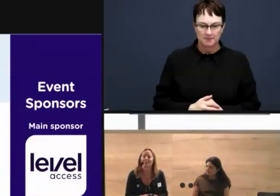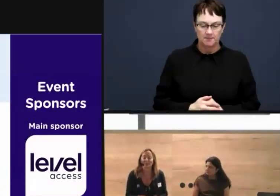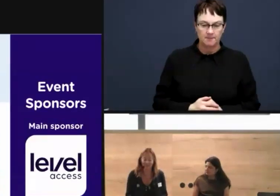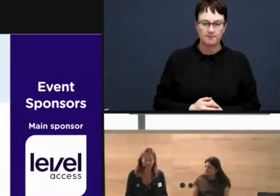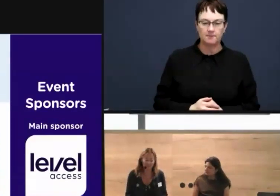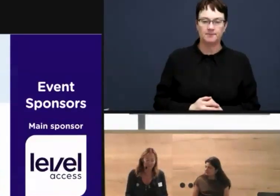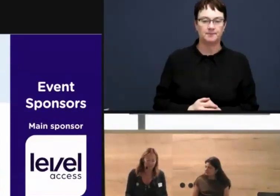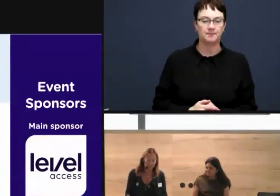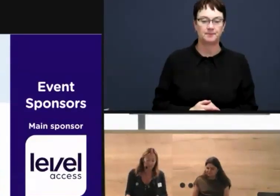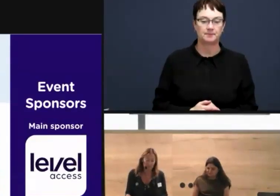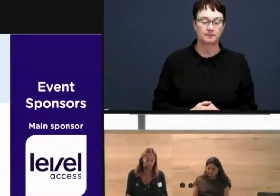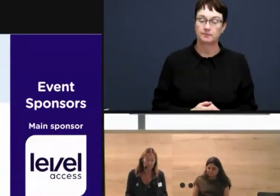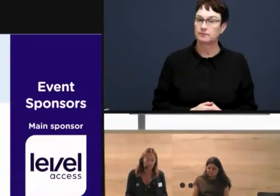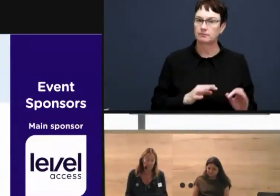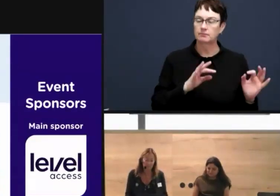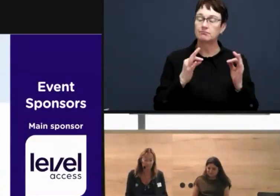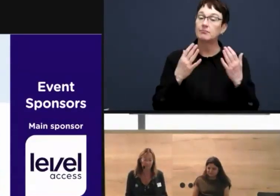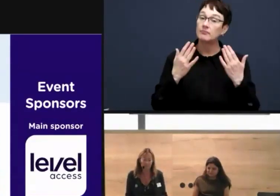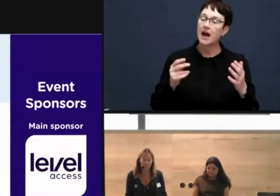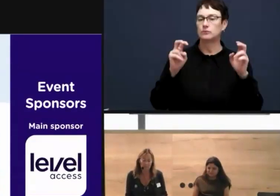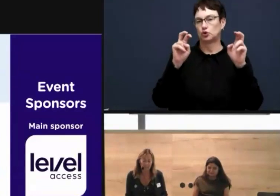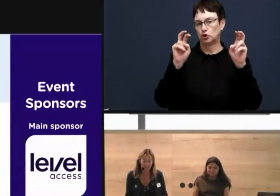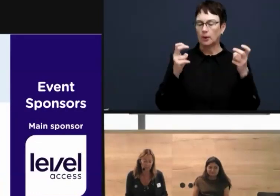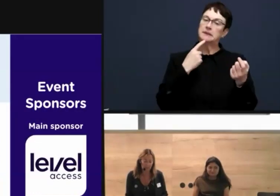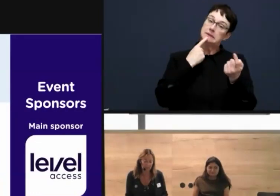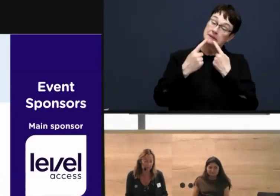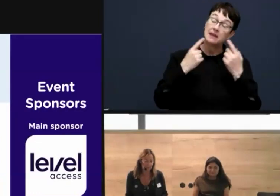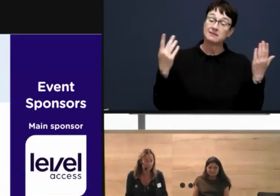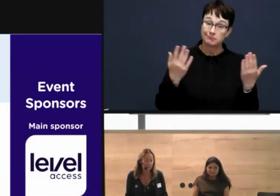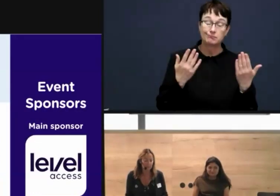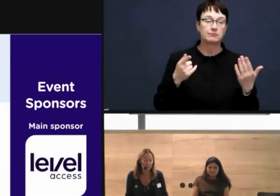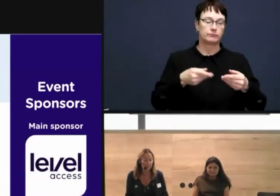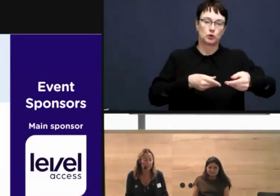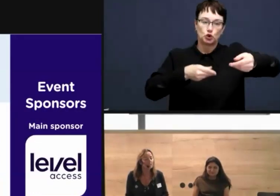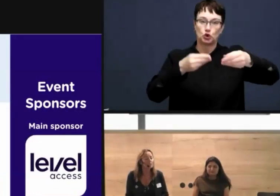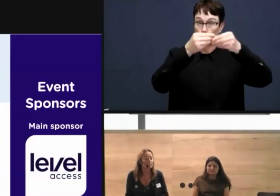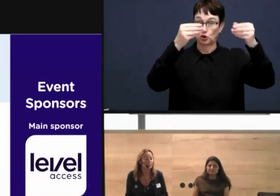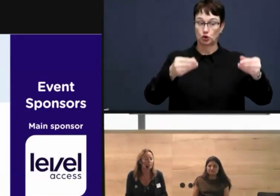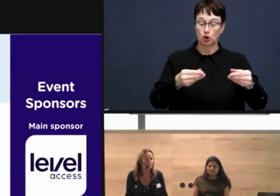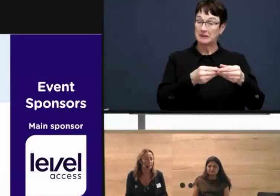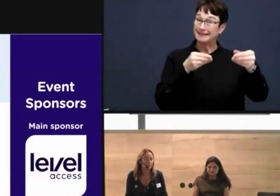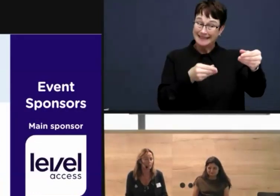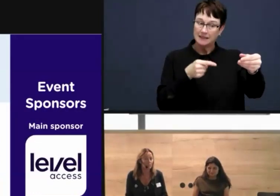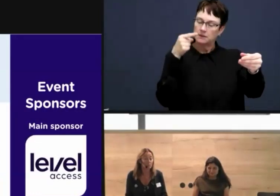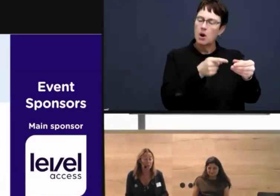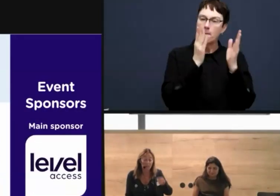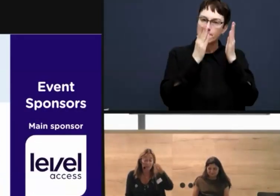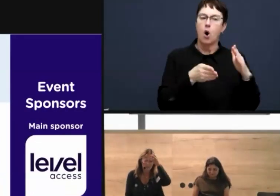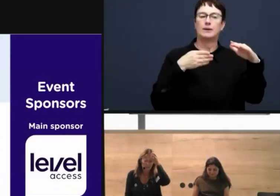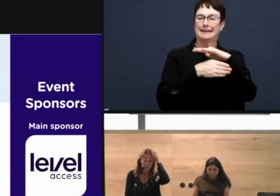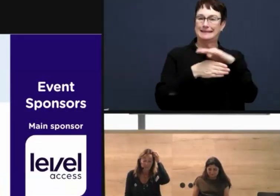another favorite topic, documents. No matter from what angle you look at it, document accessibility seems to be a tough nut to